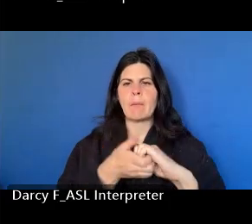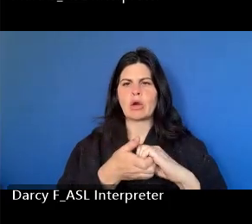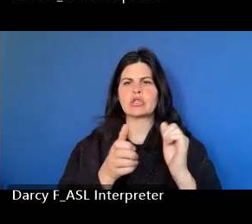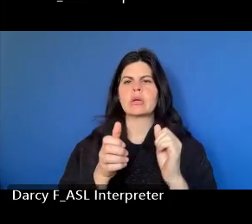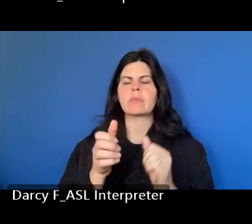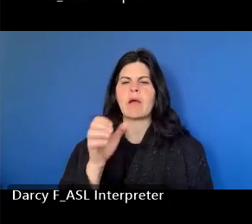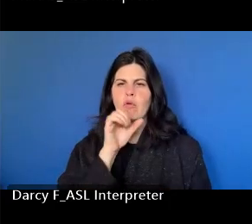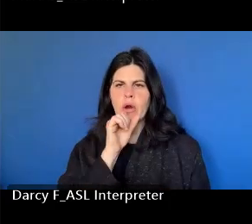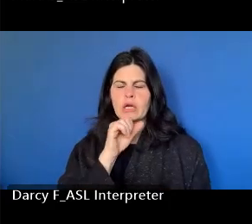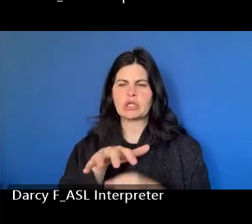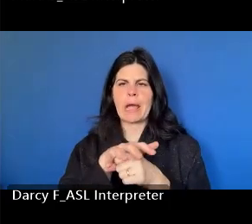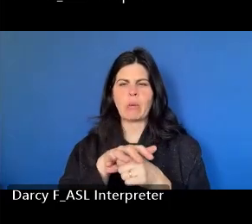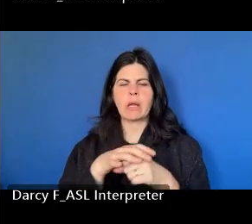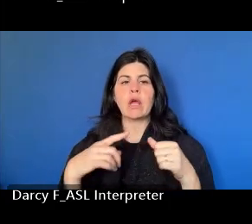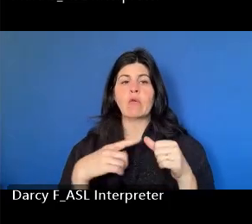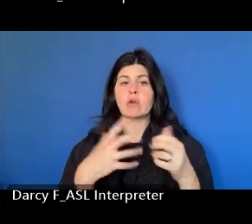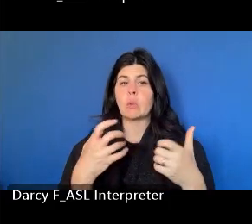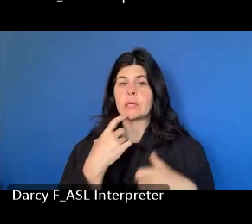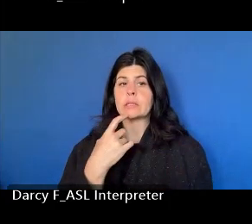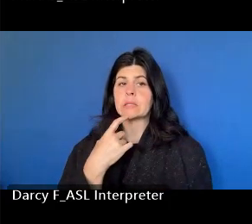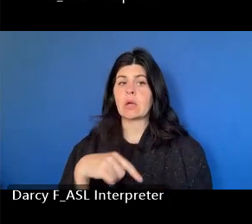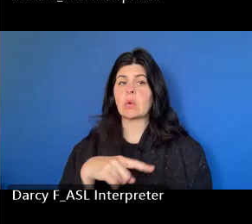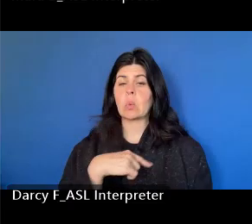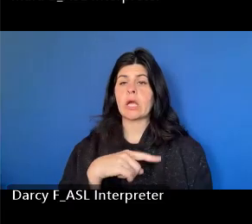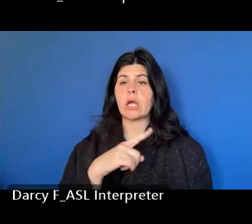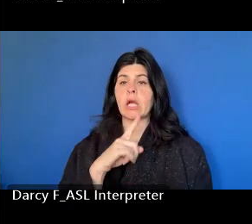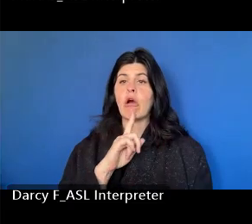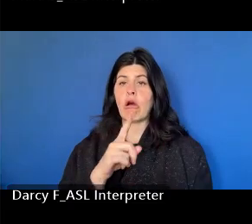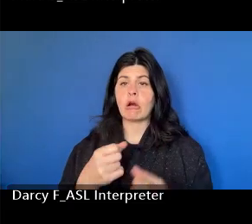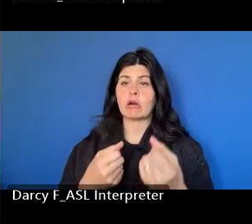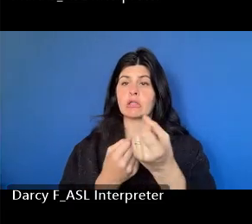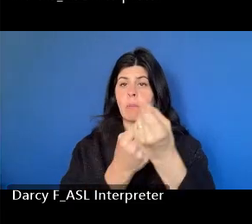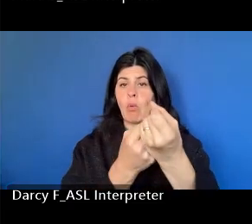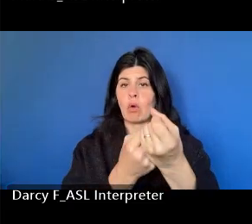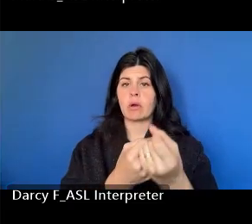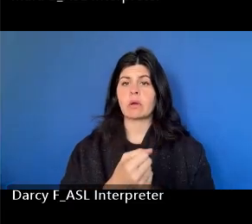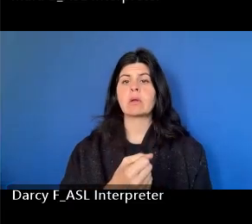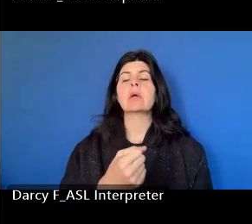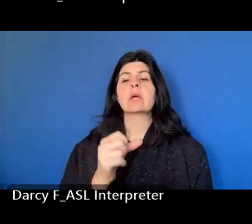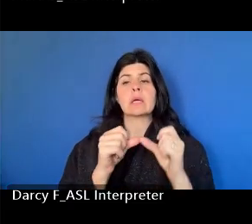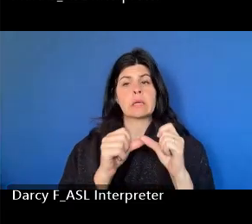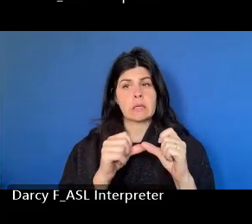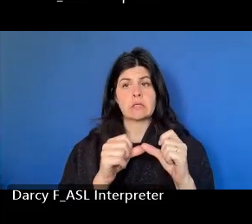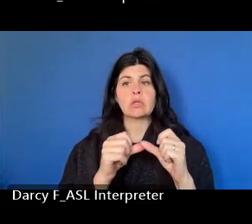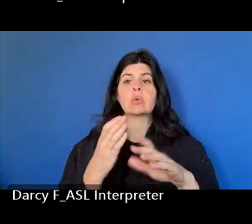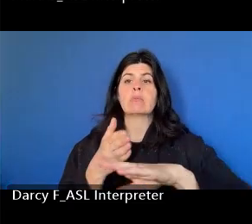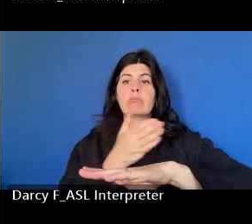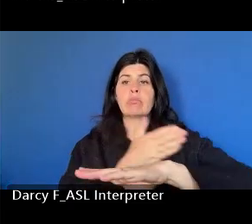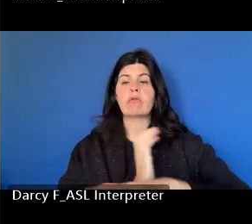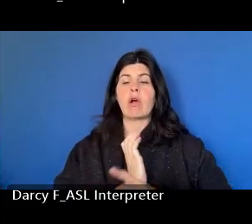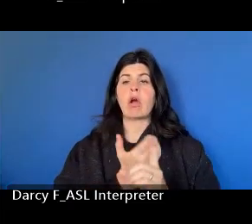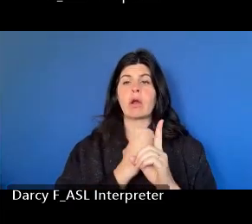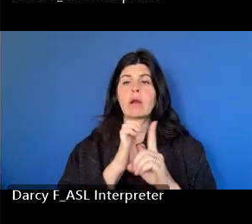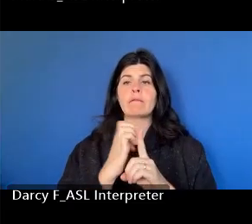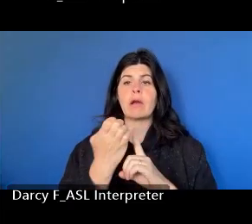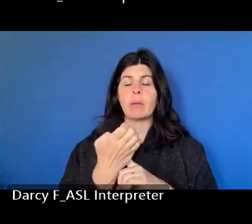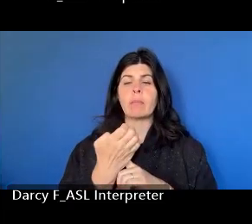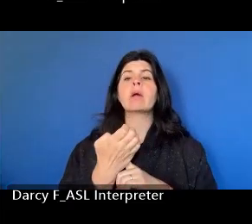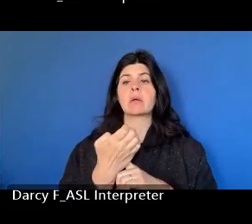Firstly, we want to say that we are in support to continue to improve our environment through these sorts